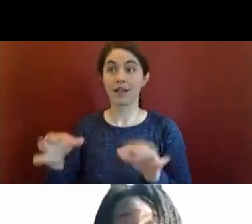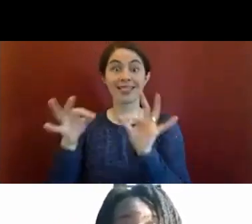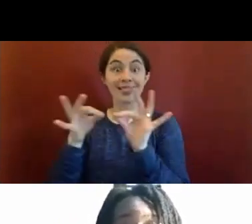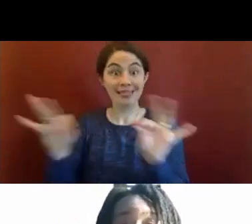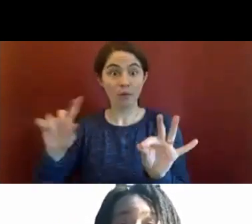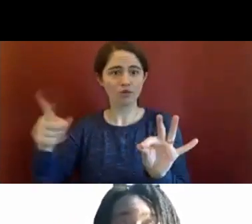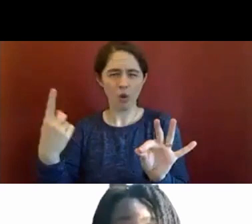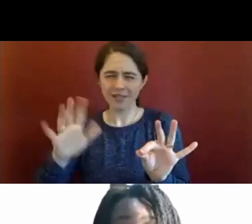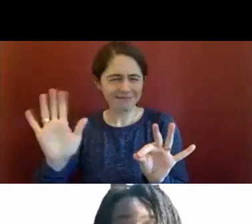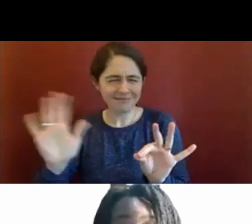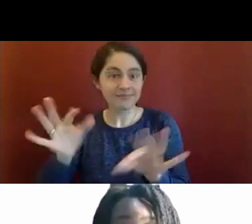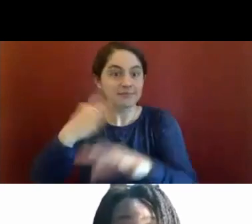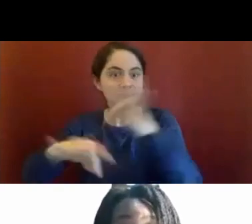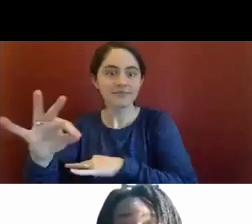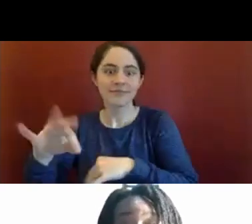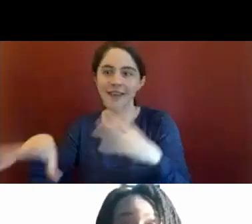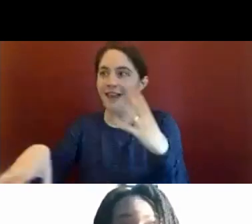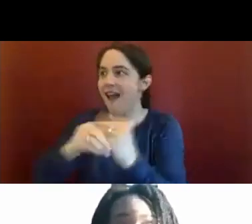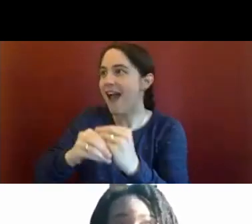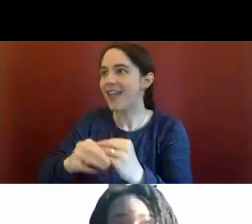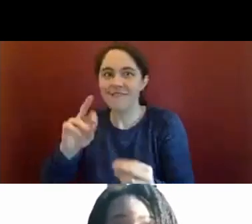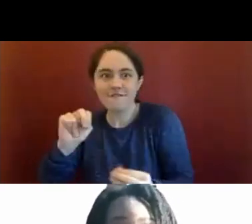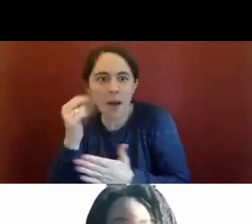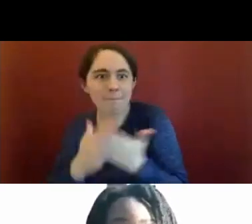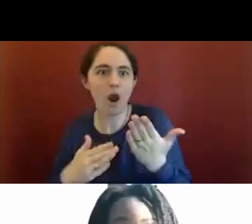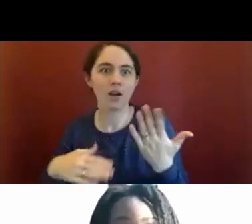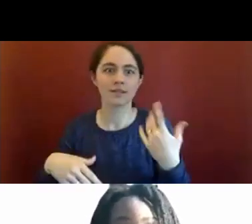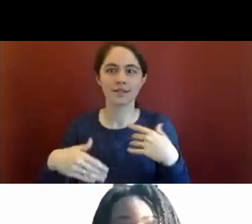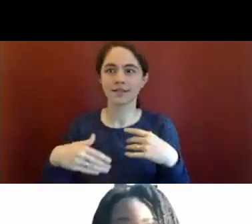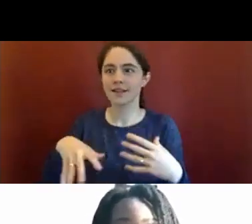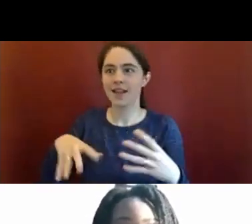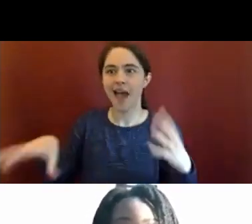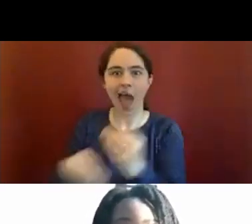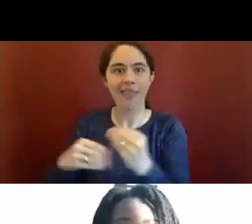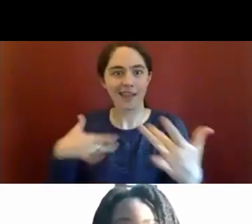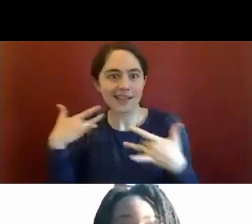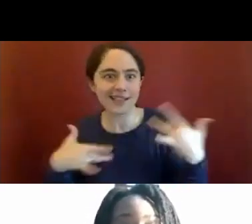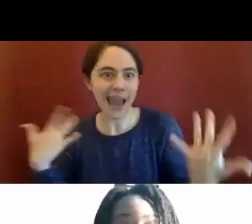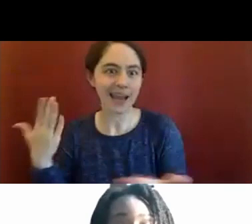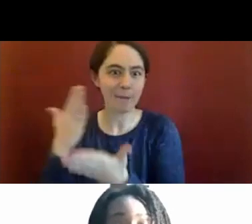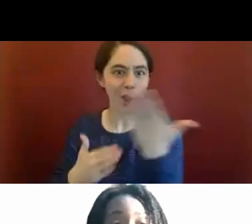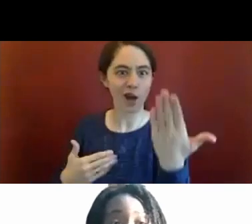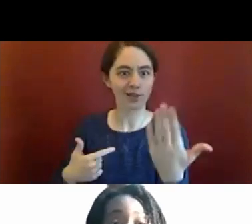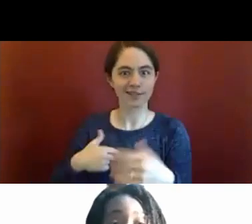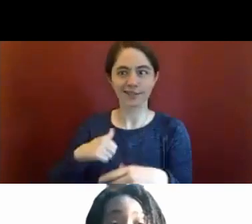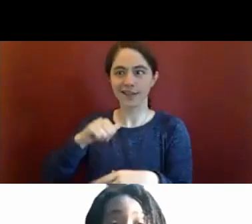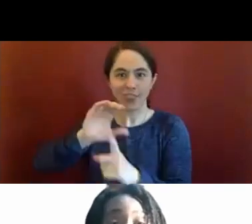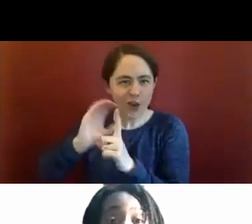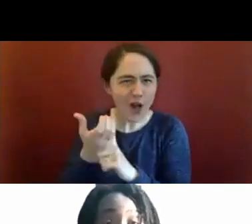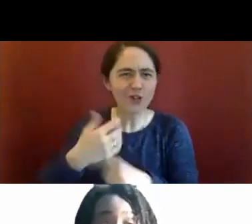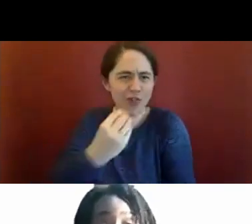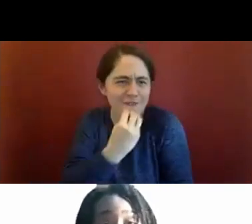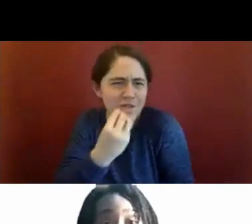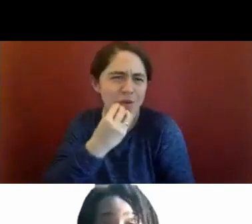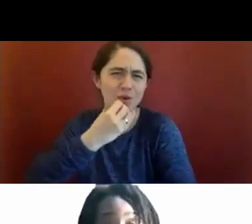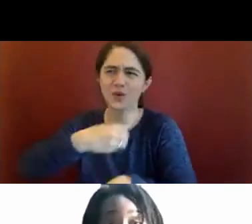different language fun and innovative, and like, I want to visit that country because I'm learning this language. Not only am I